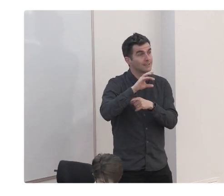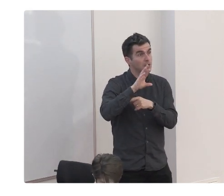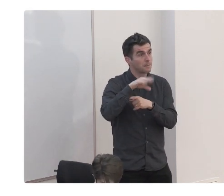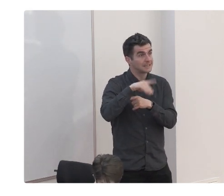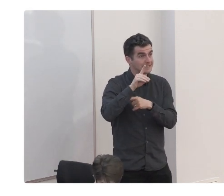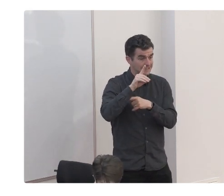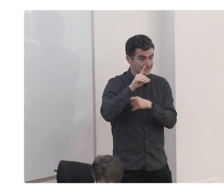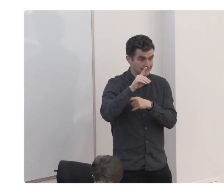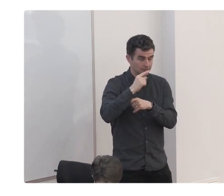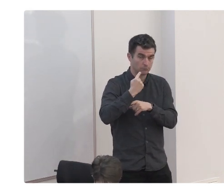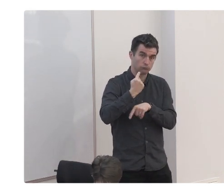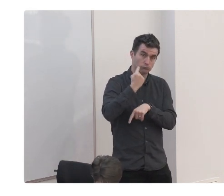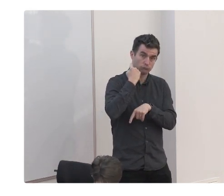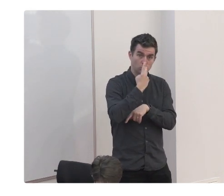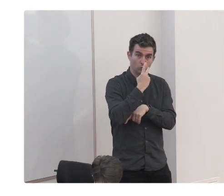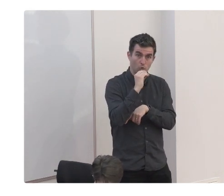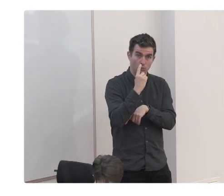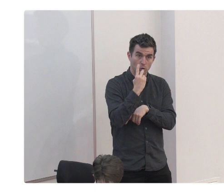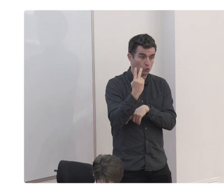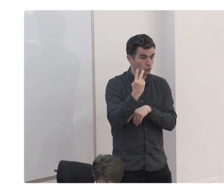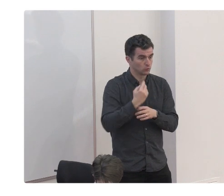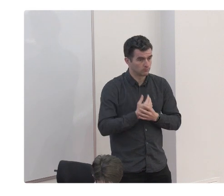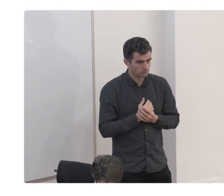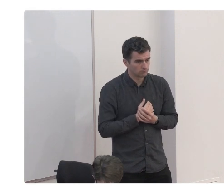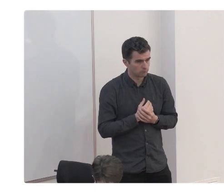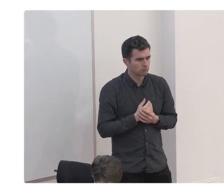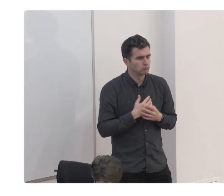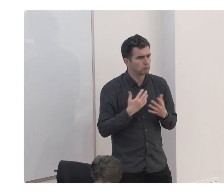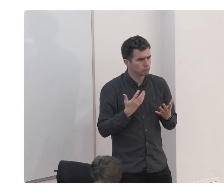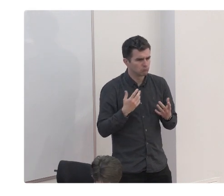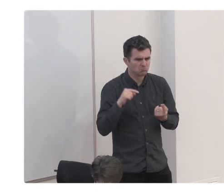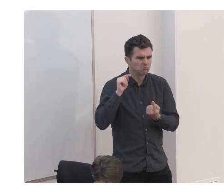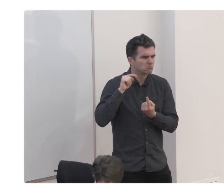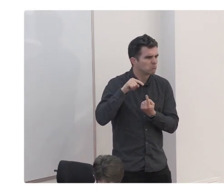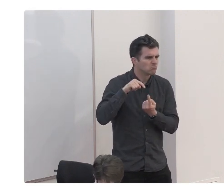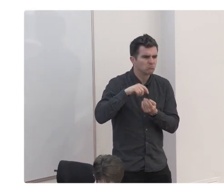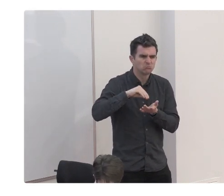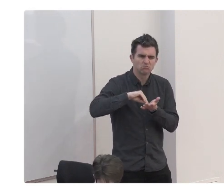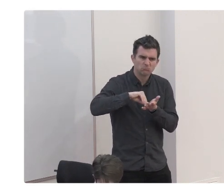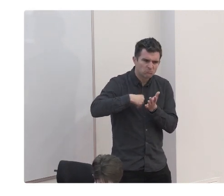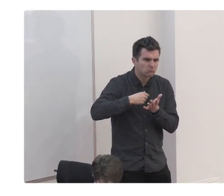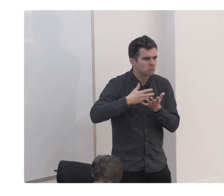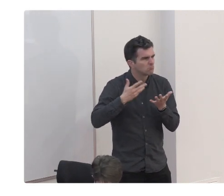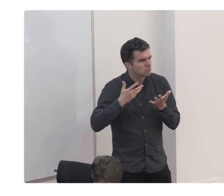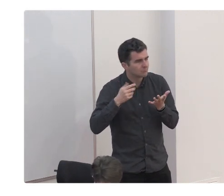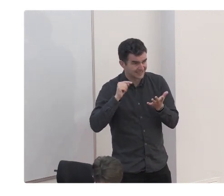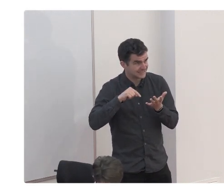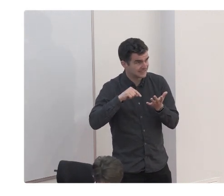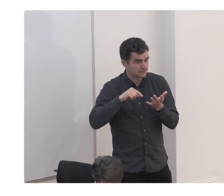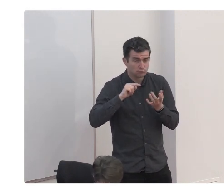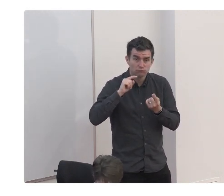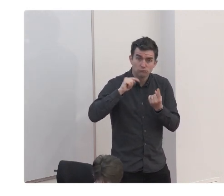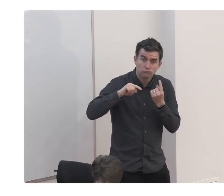and people who work for the rights of people with disability inside the country via national